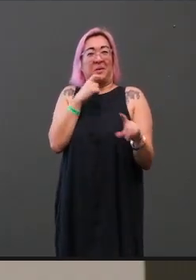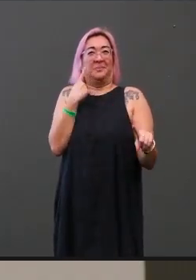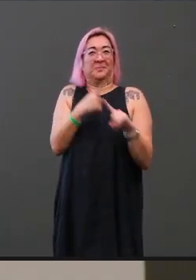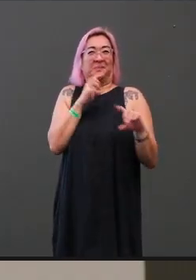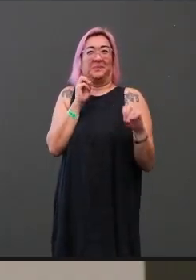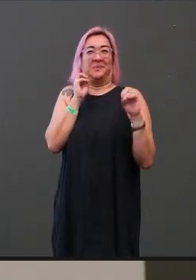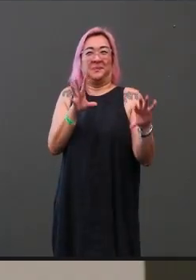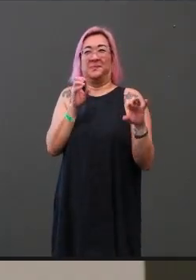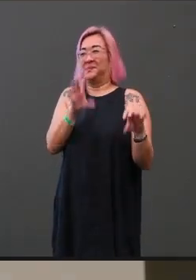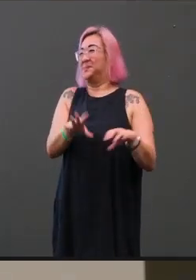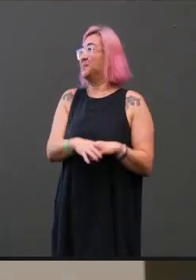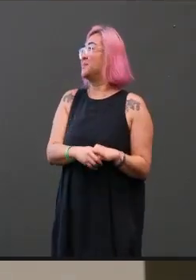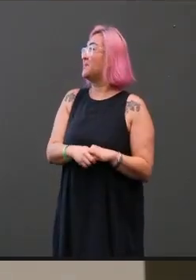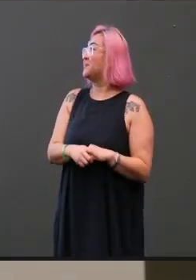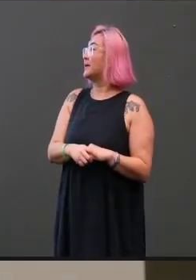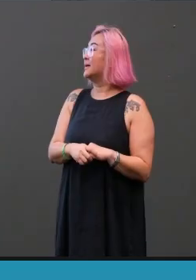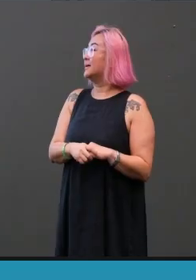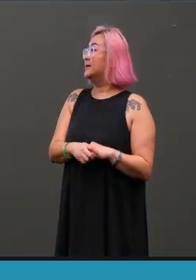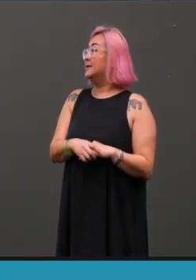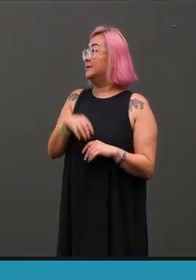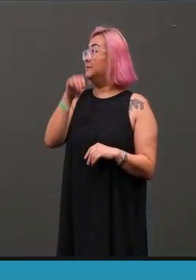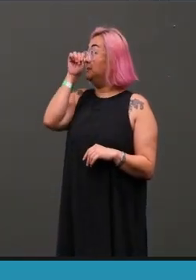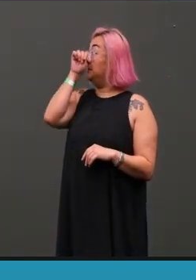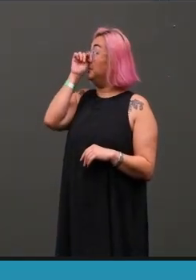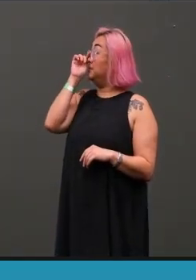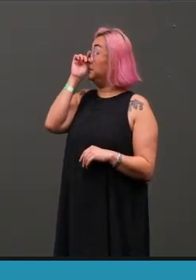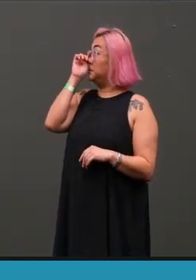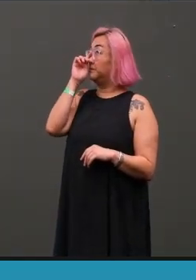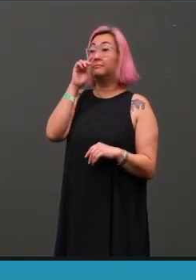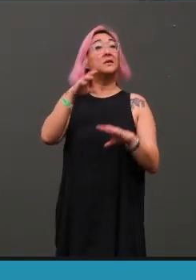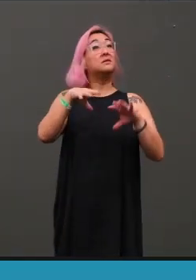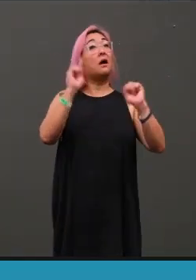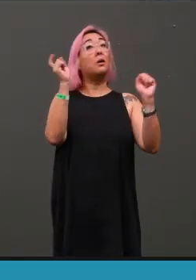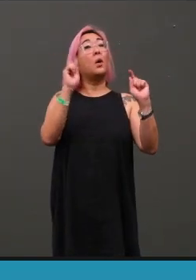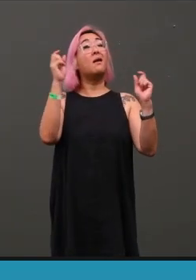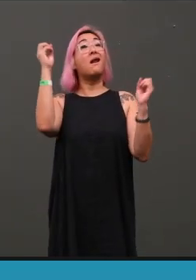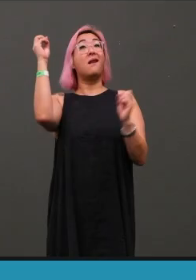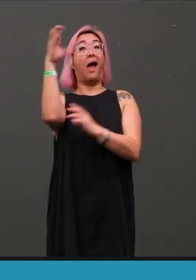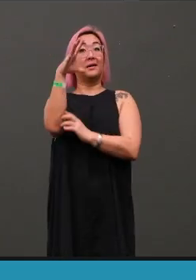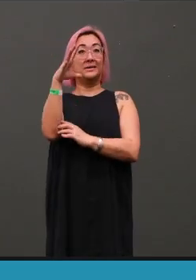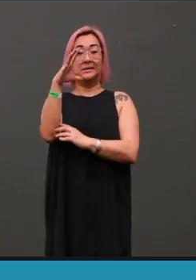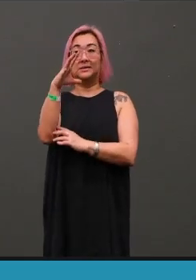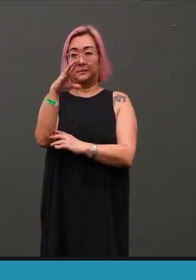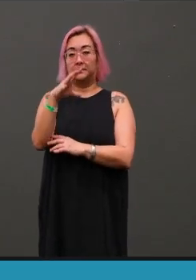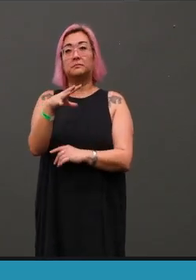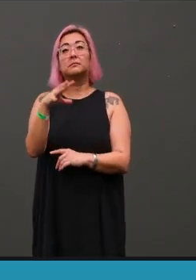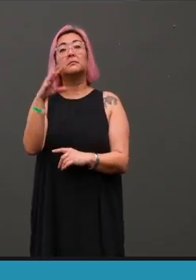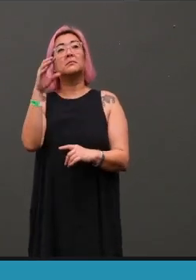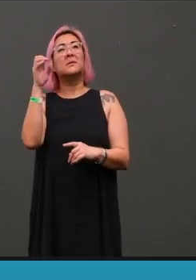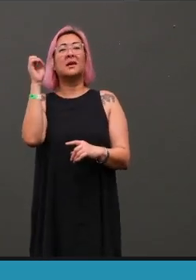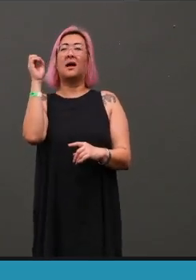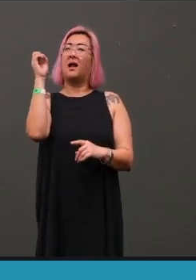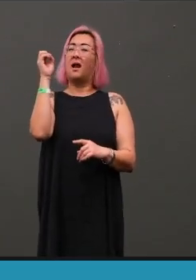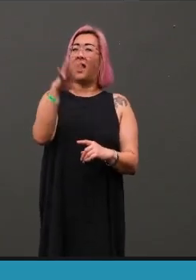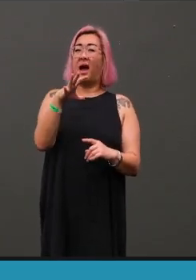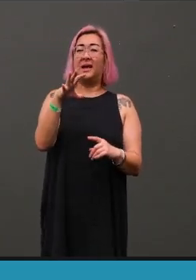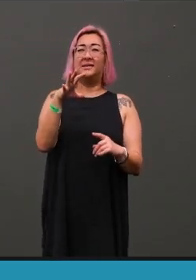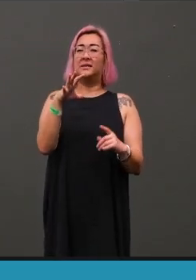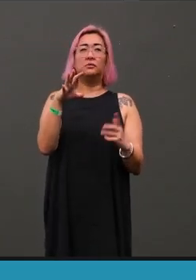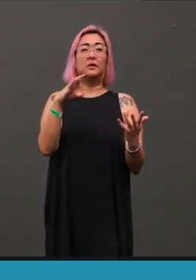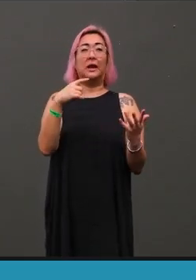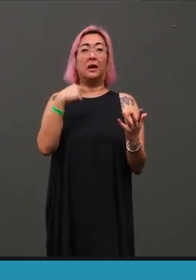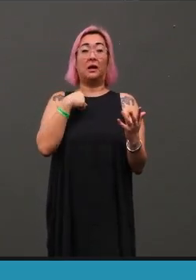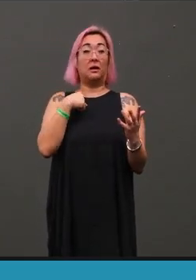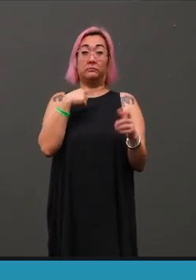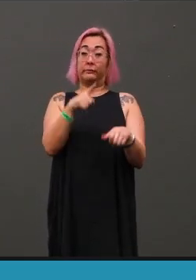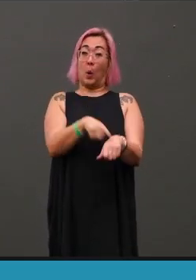this. So let's jump straight in with lighting. So lighting is actually something that took me way too long to grasp how important it is